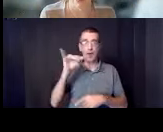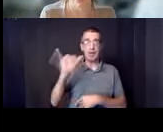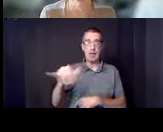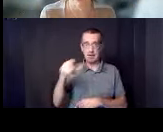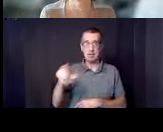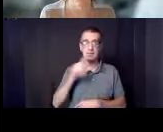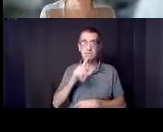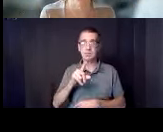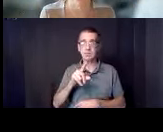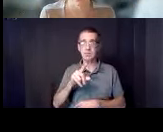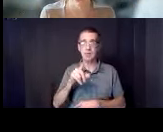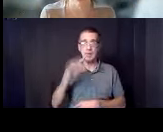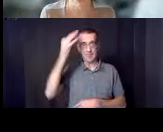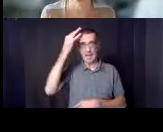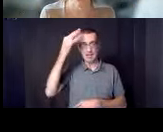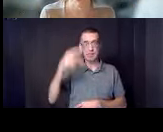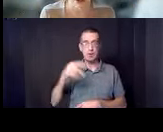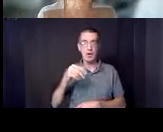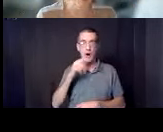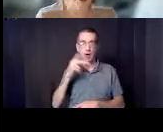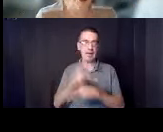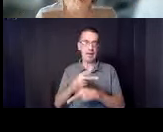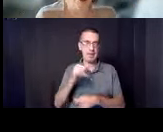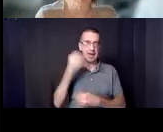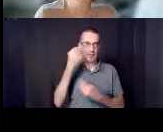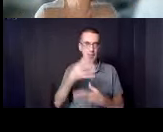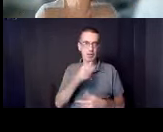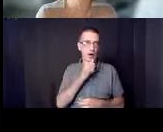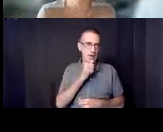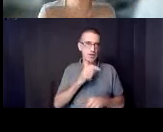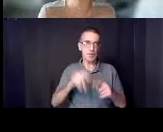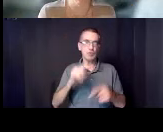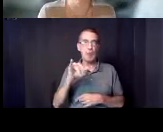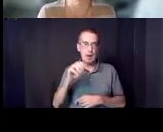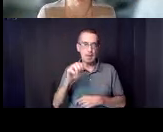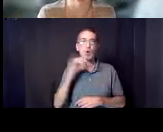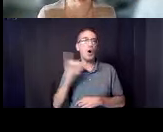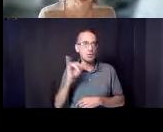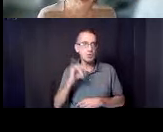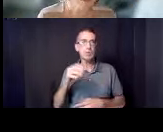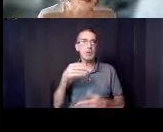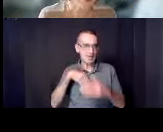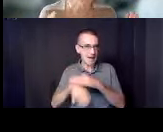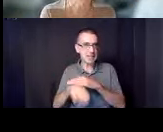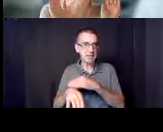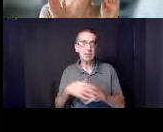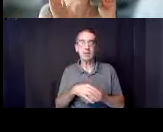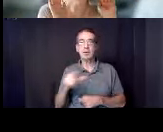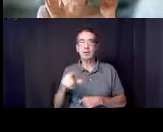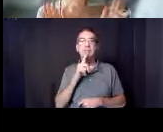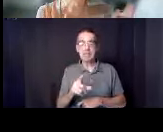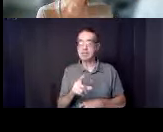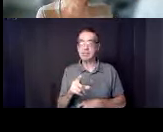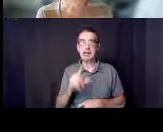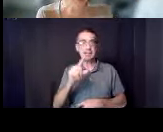because the feds are keeping that information confidential, but tribes are also have access. So this is